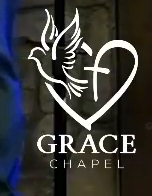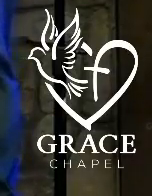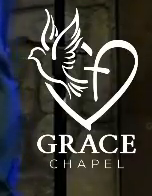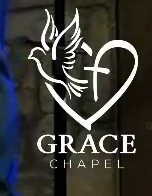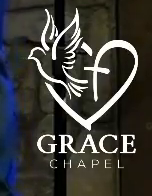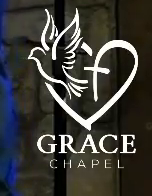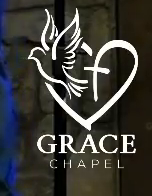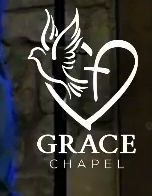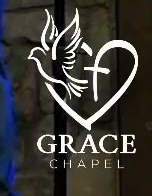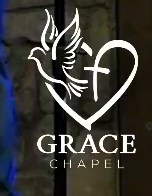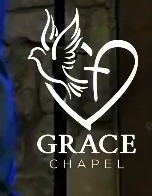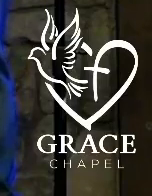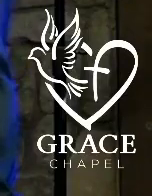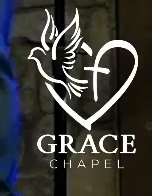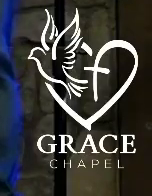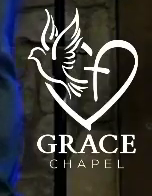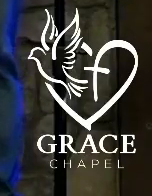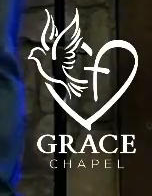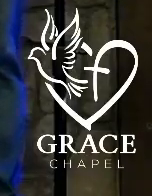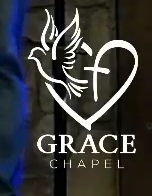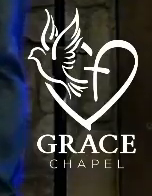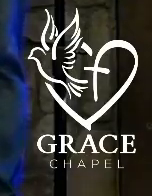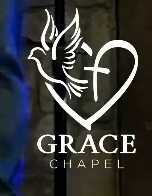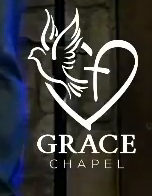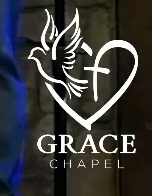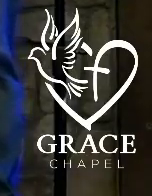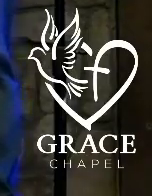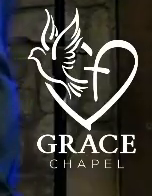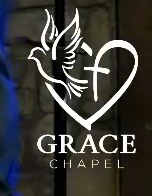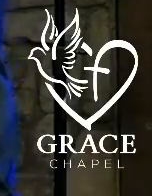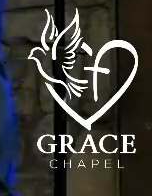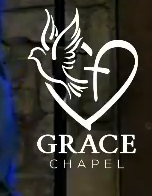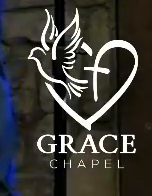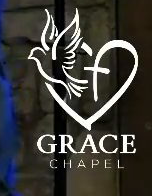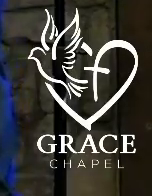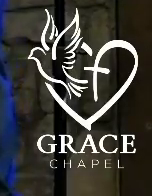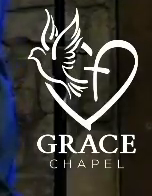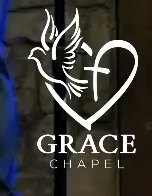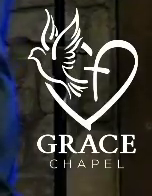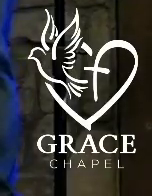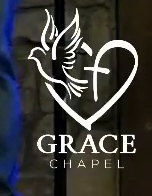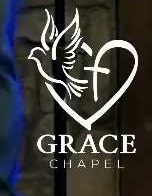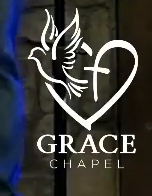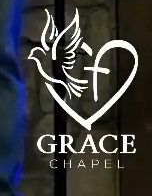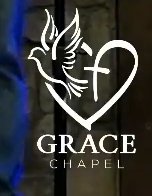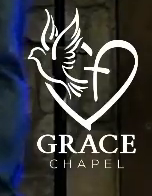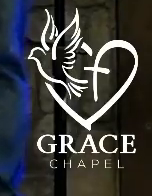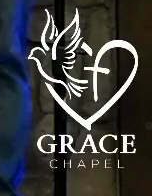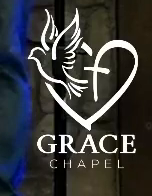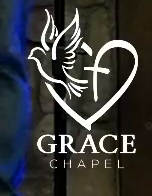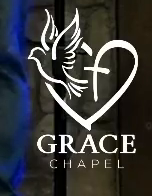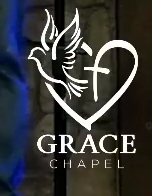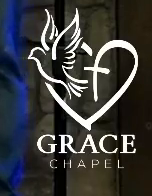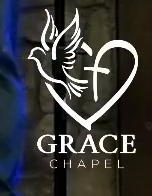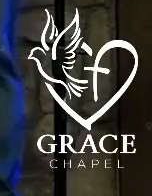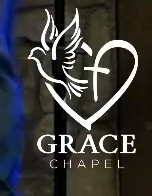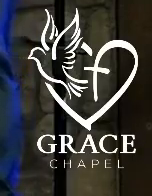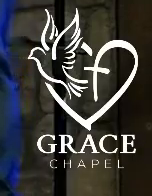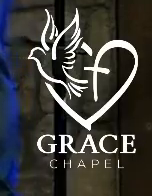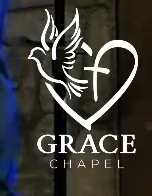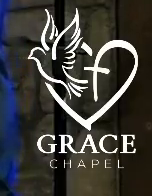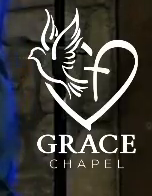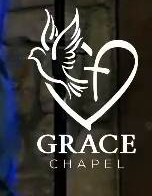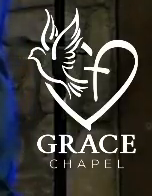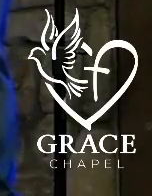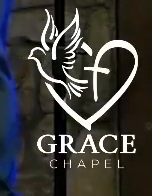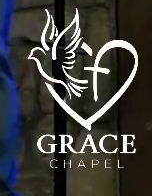someone paid the penalty of death on the cross. I'm so glad that he was wounded for my transgressions. How about you? He was